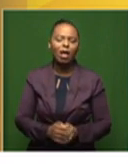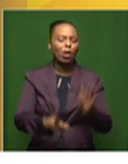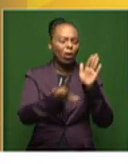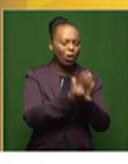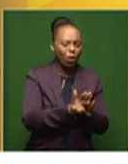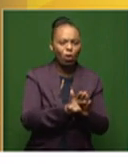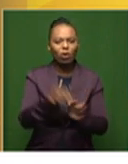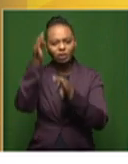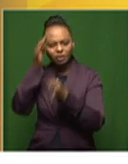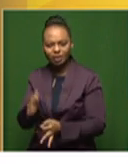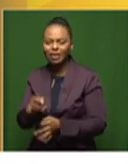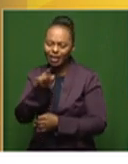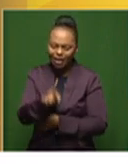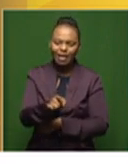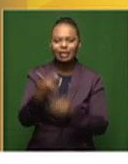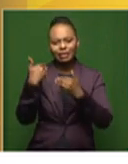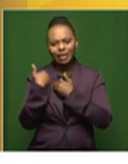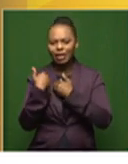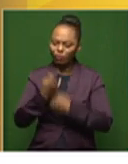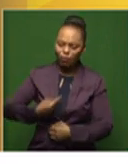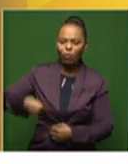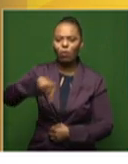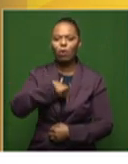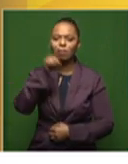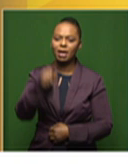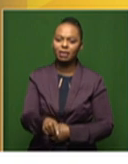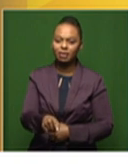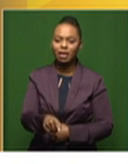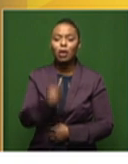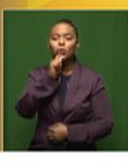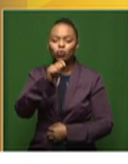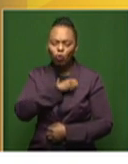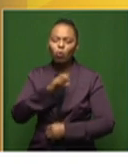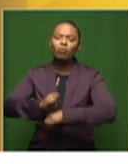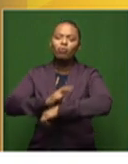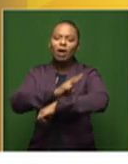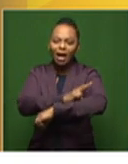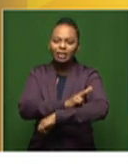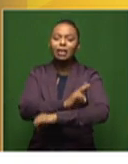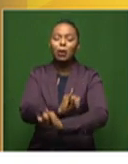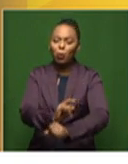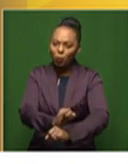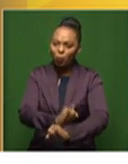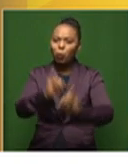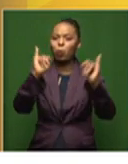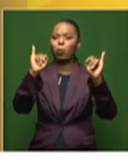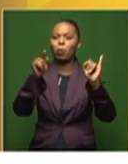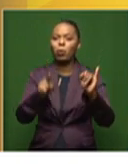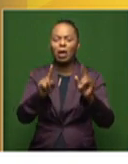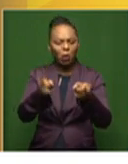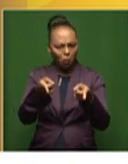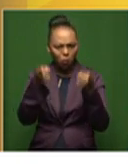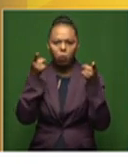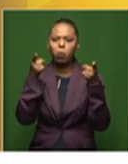let's play safe. This virus is deadly. This virus within our communities, actually this virus is amongst ourselves.